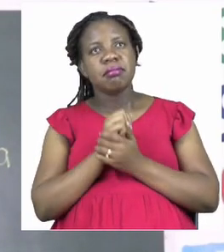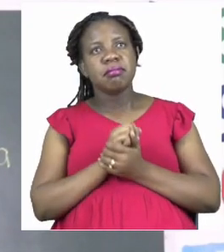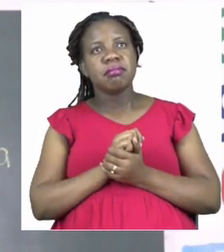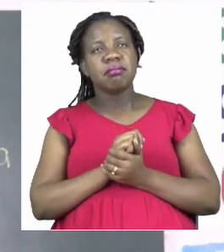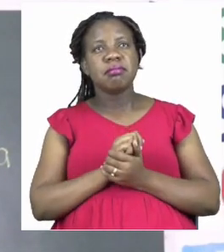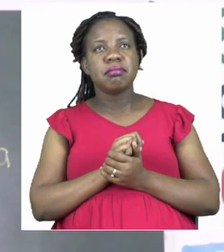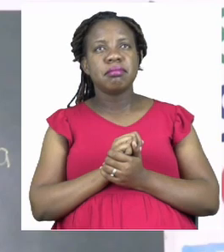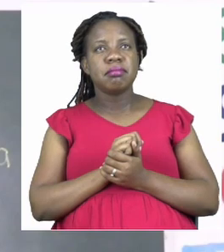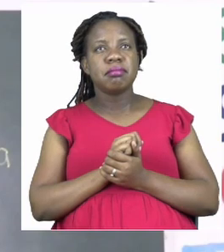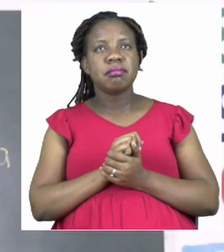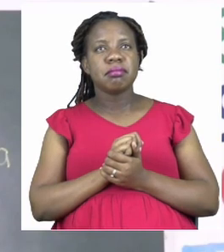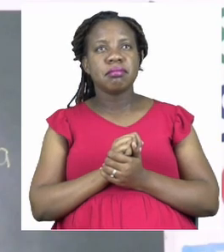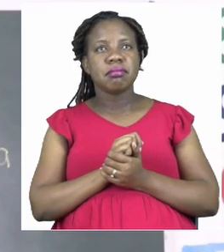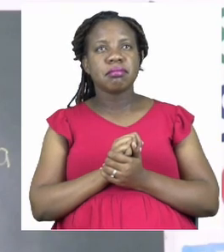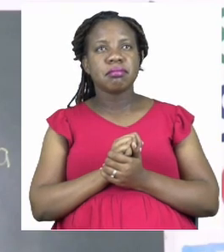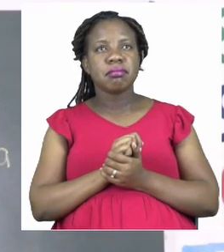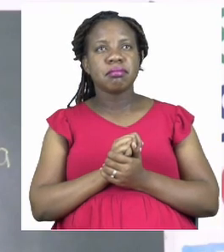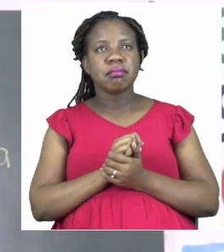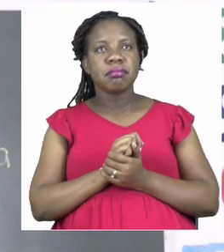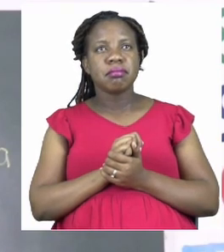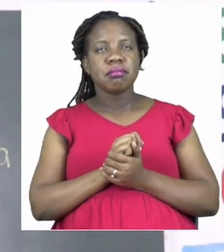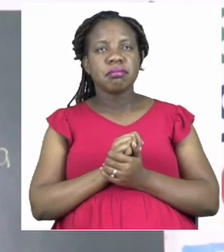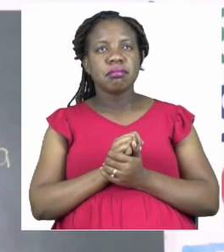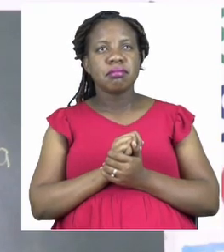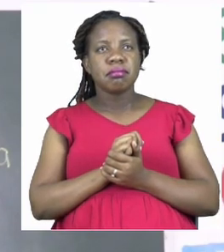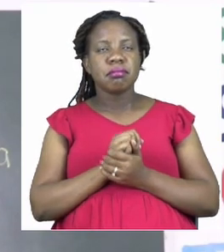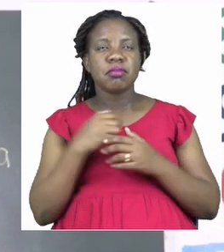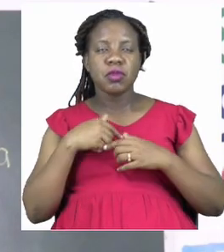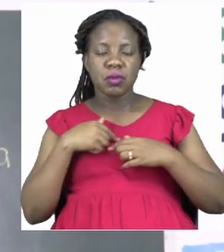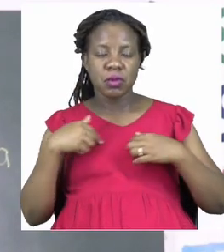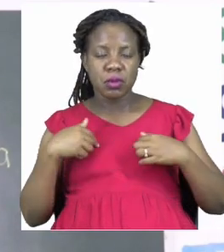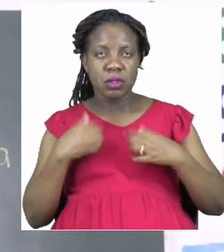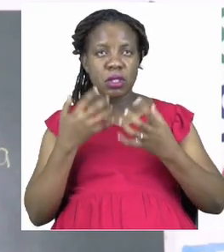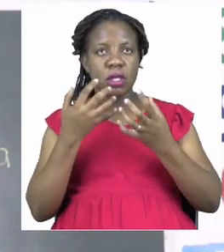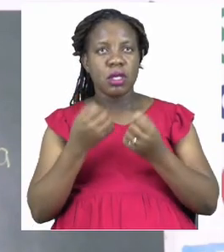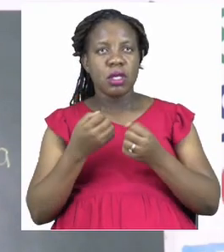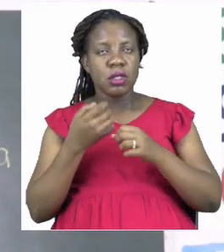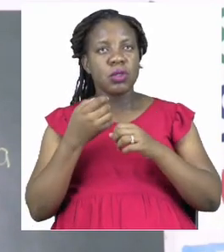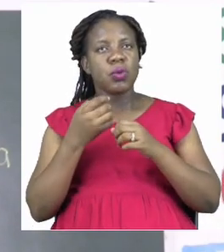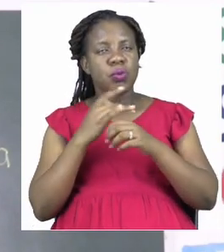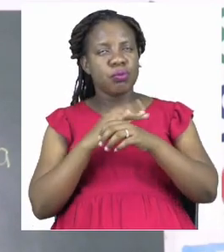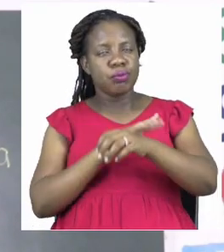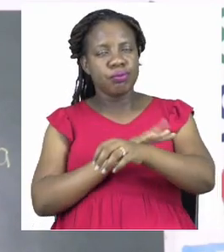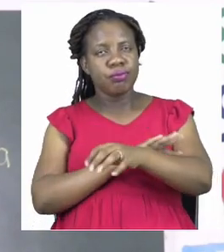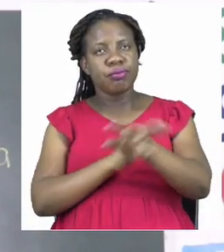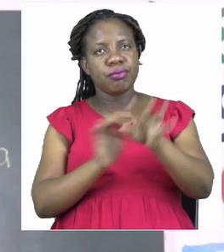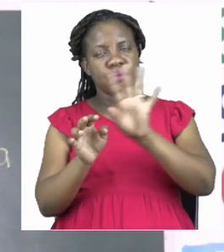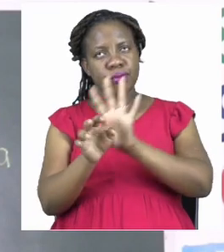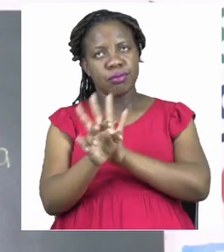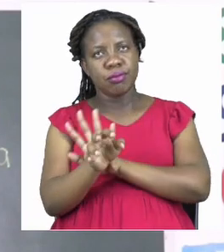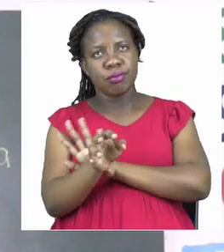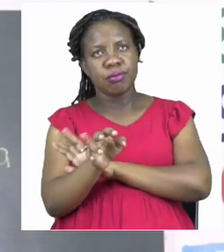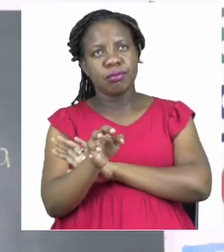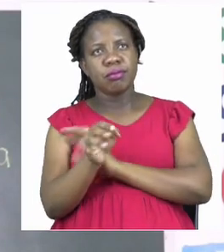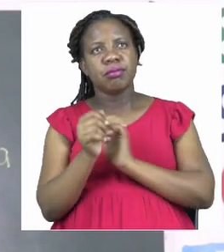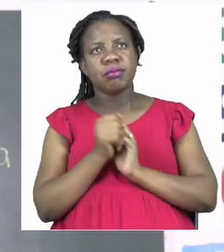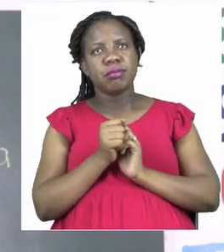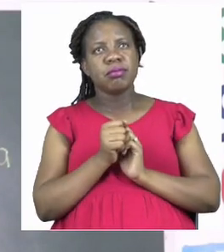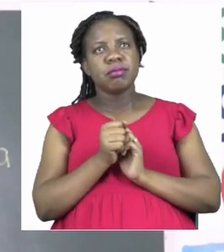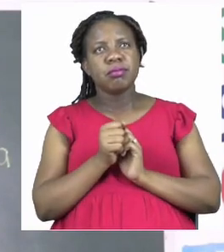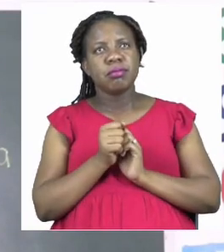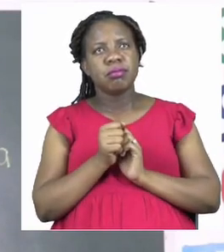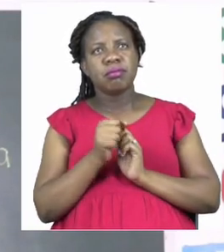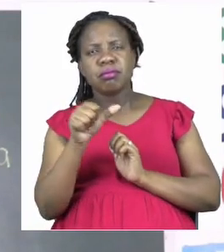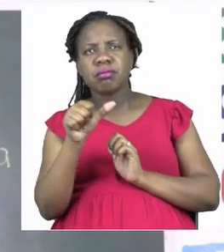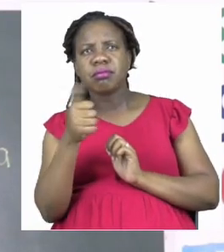after using it. Now we have we get wool. The next words that are left are